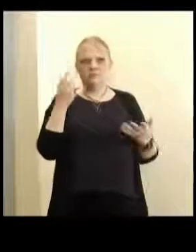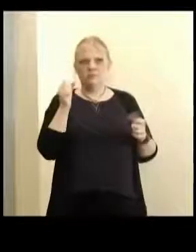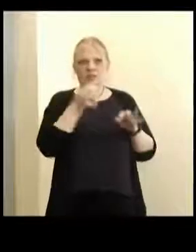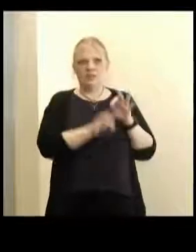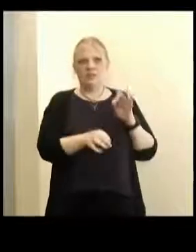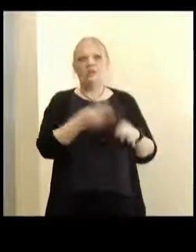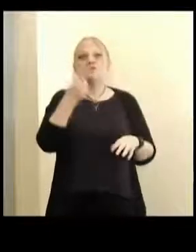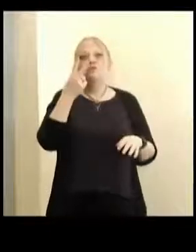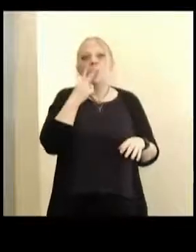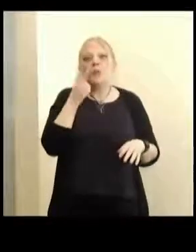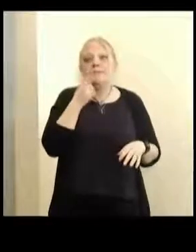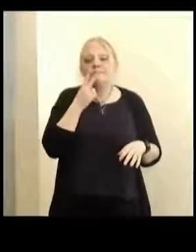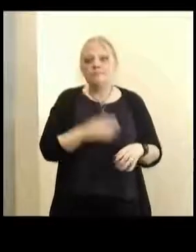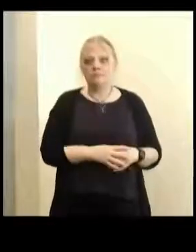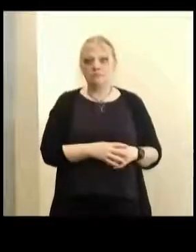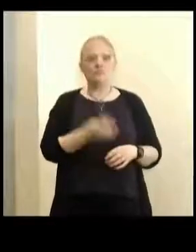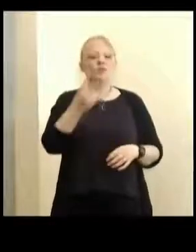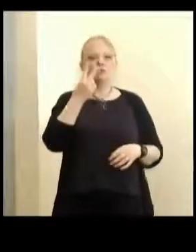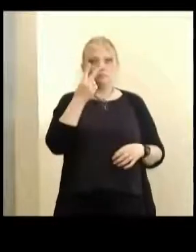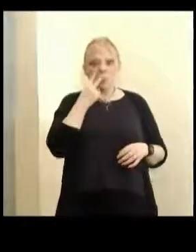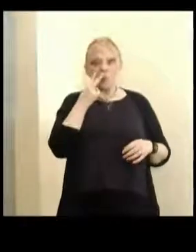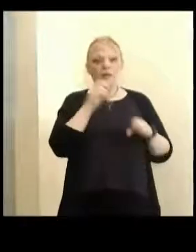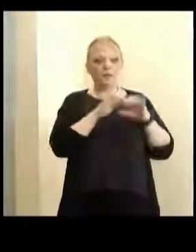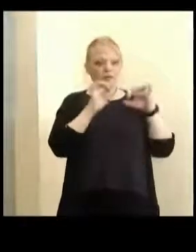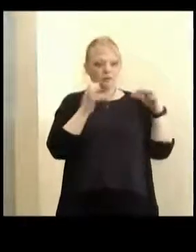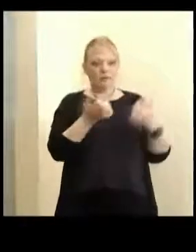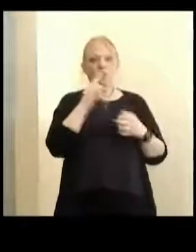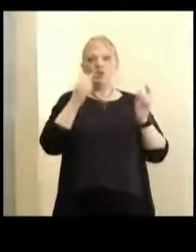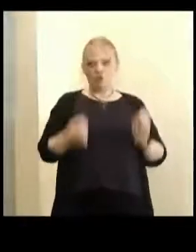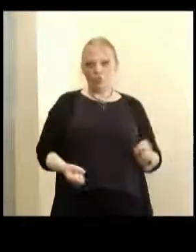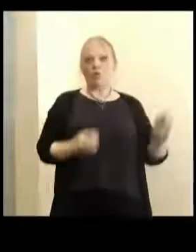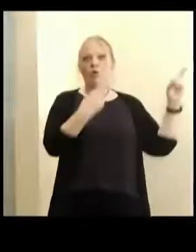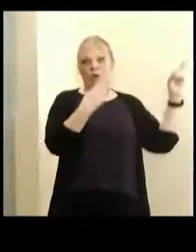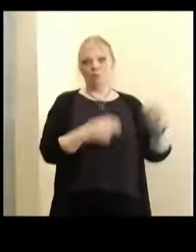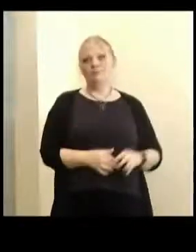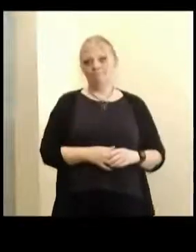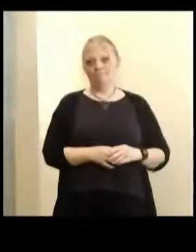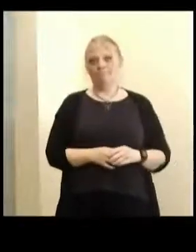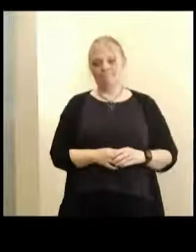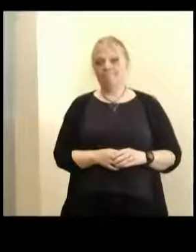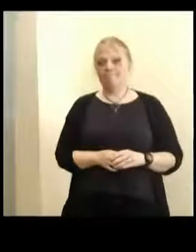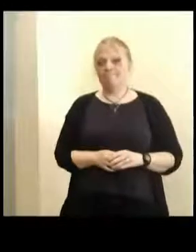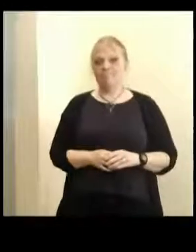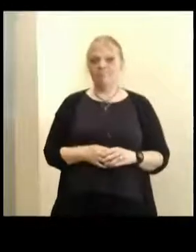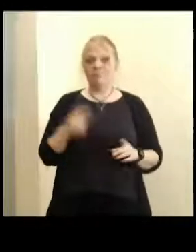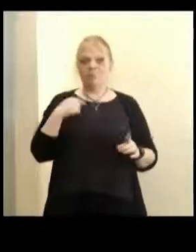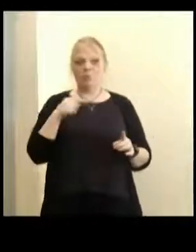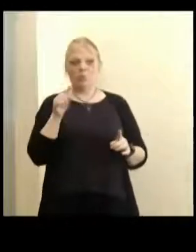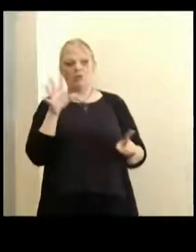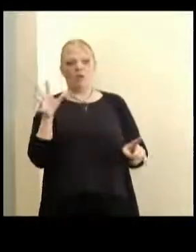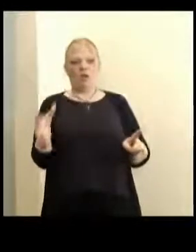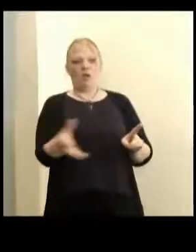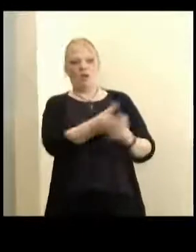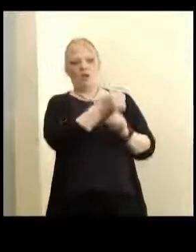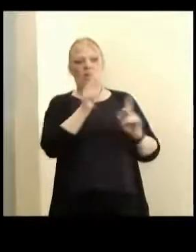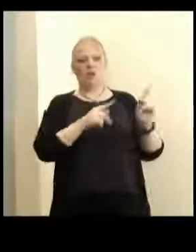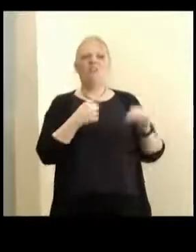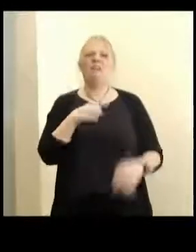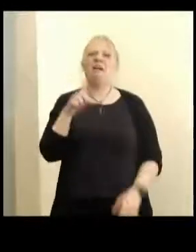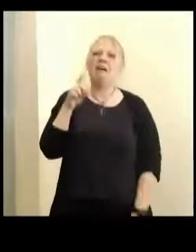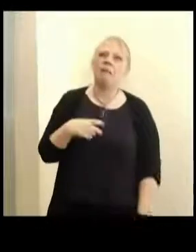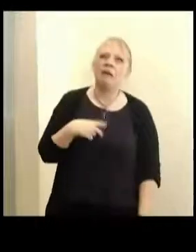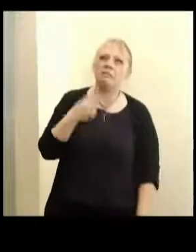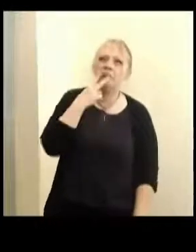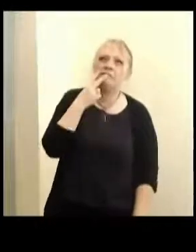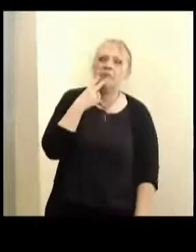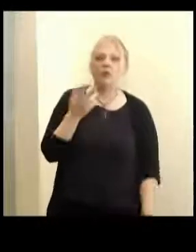smoking a cigarette. Smoking a cigarette in the stadium will get you tossed from the stadium. And we've caught people doing it, and they're like, oh, I had to have my cigarette. Well,